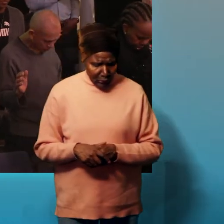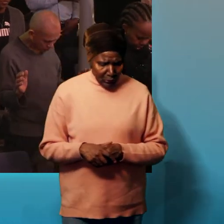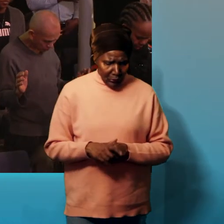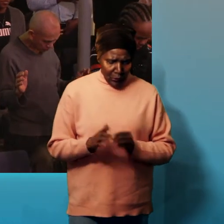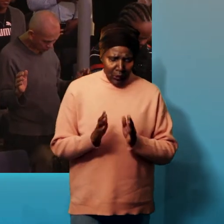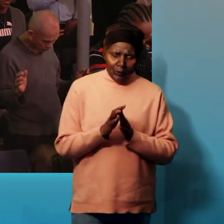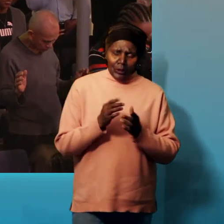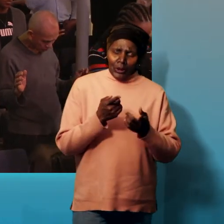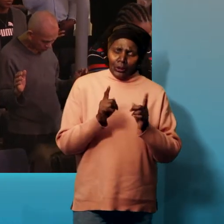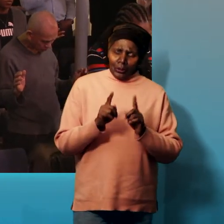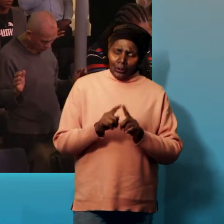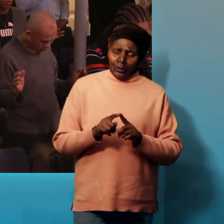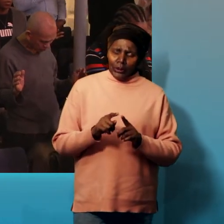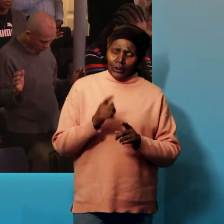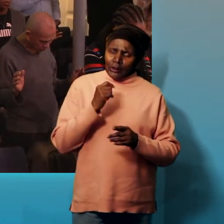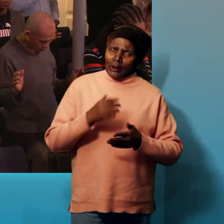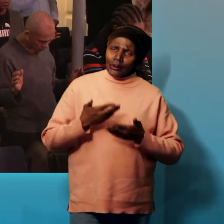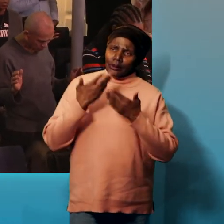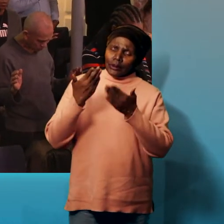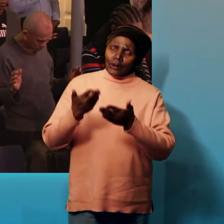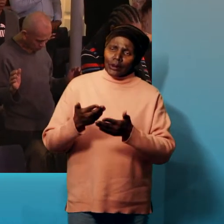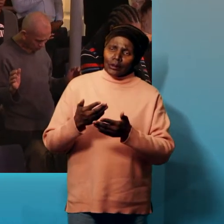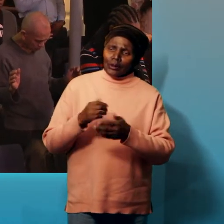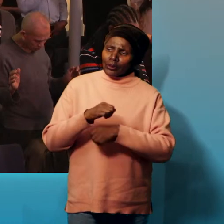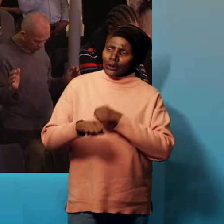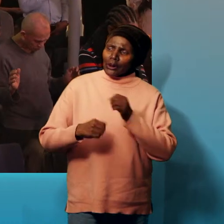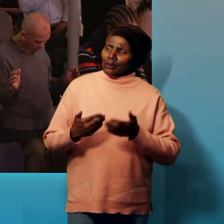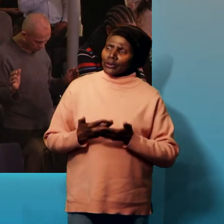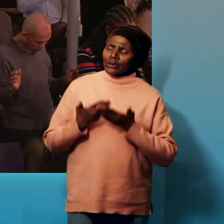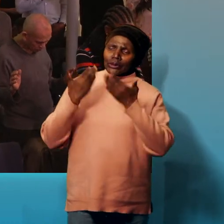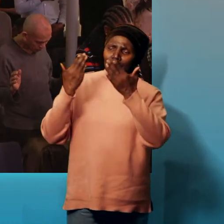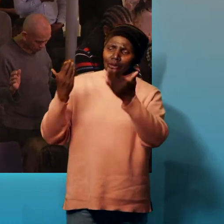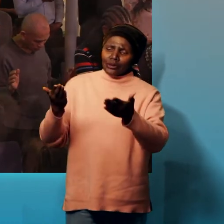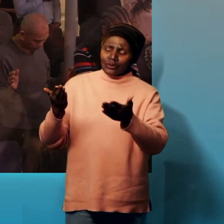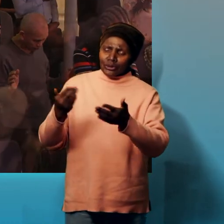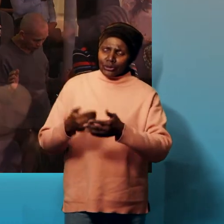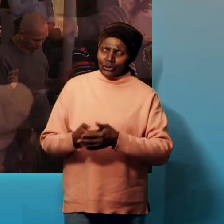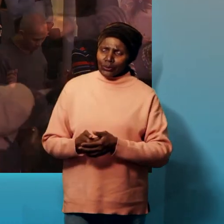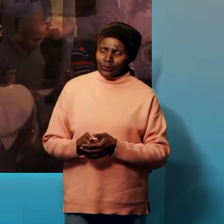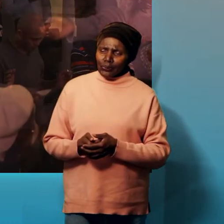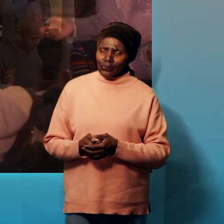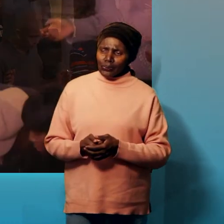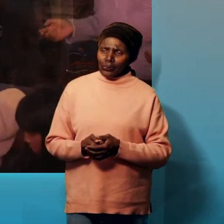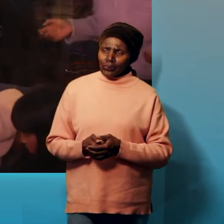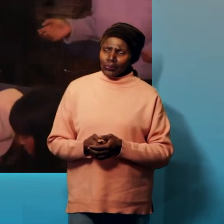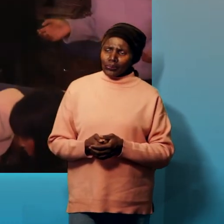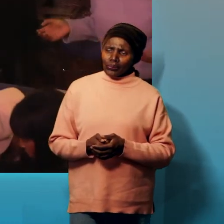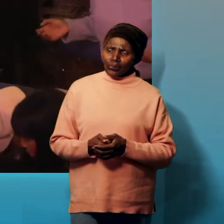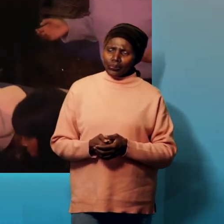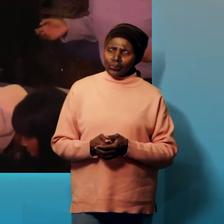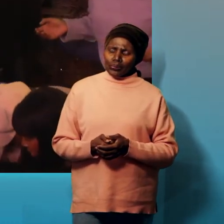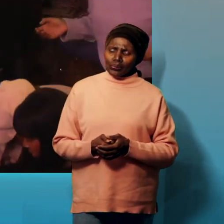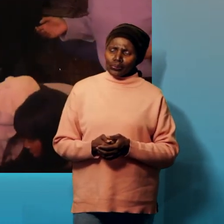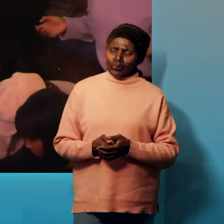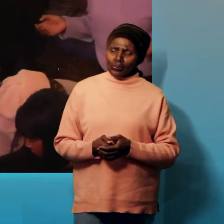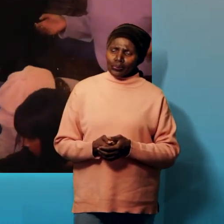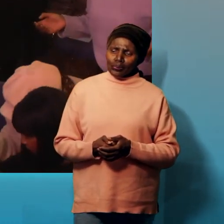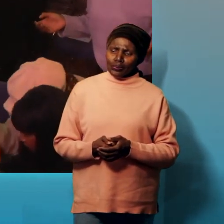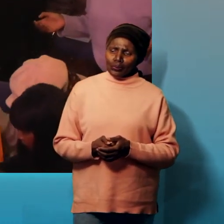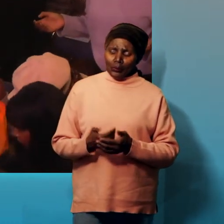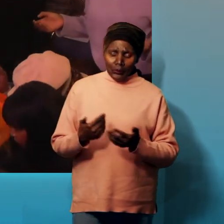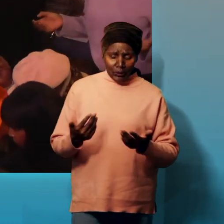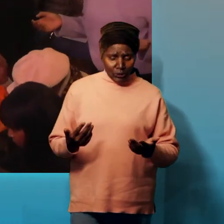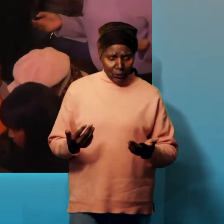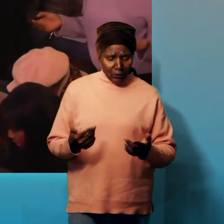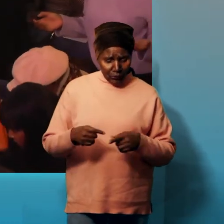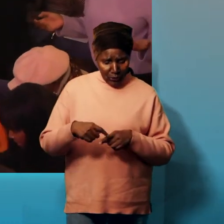that are able to pour out, Lord God, pour out what you've given us. Lord, would we not be those who withhold? Lord Jesus, as we walk through this week,